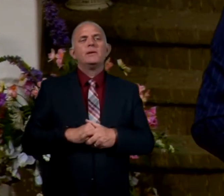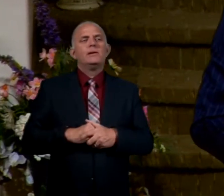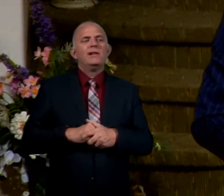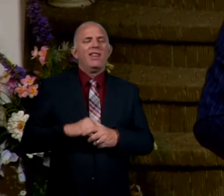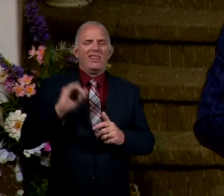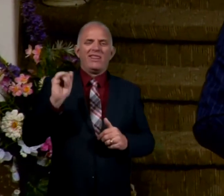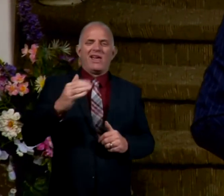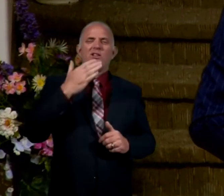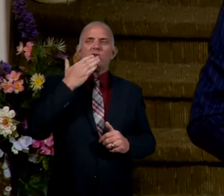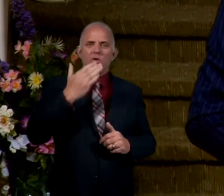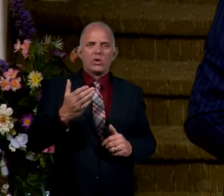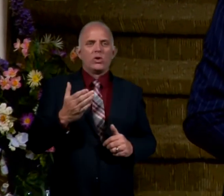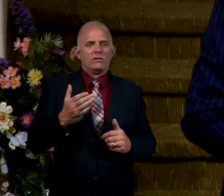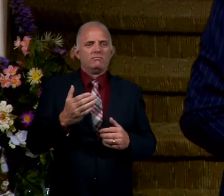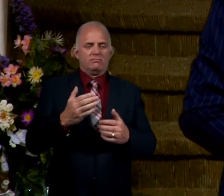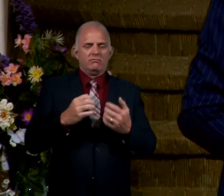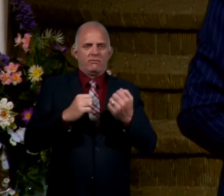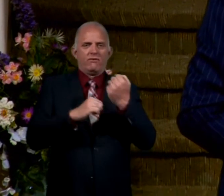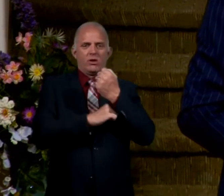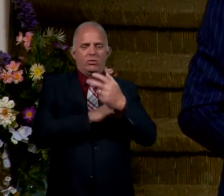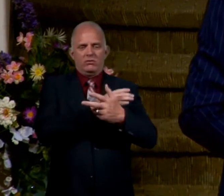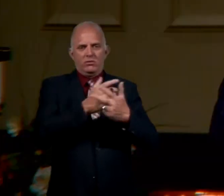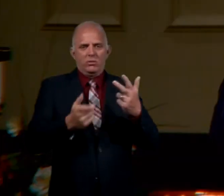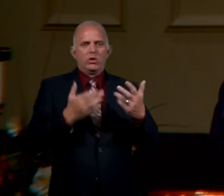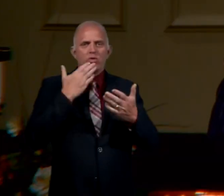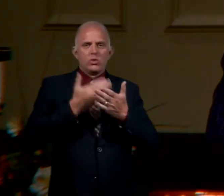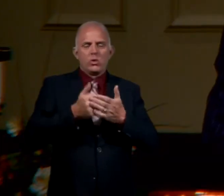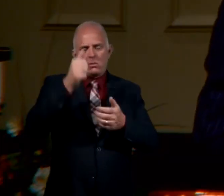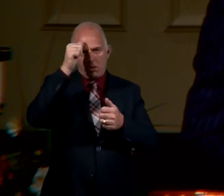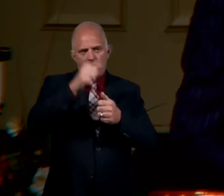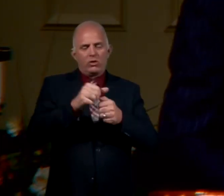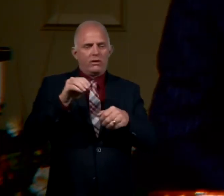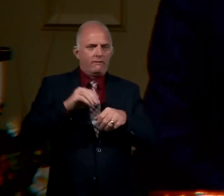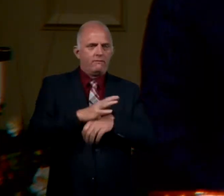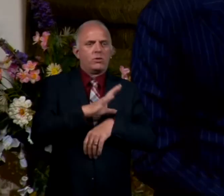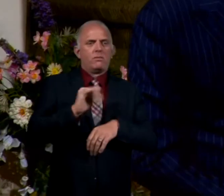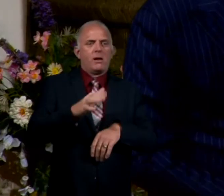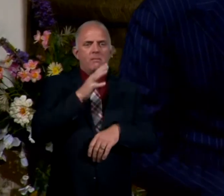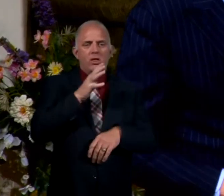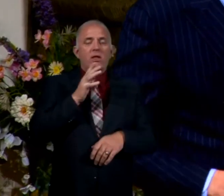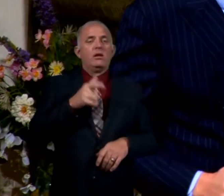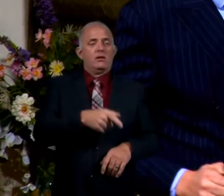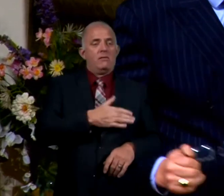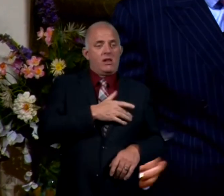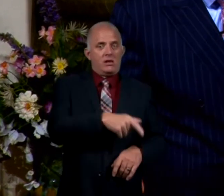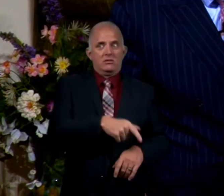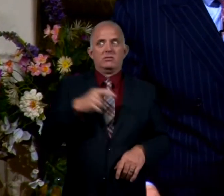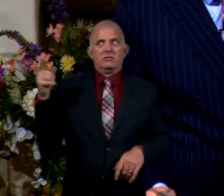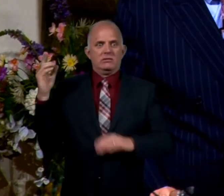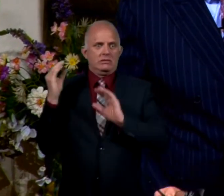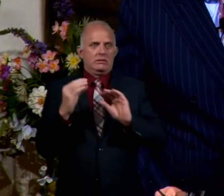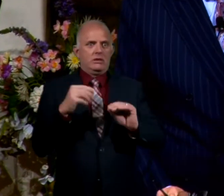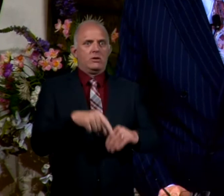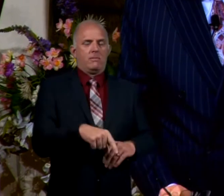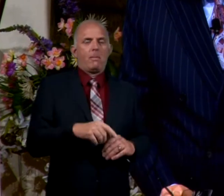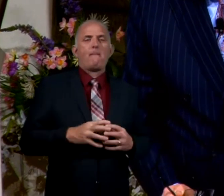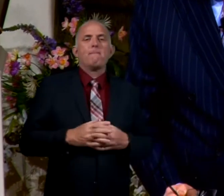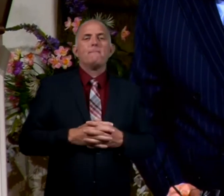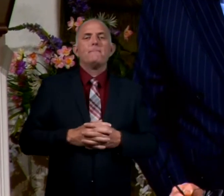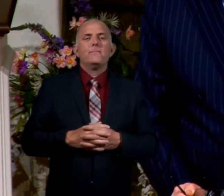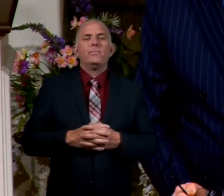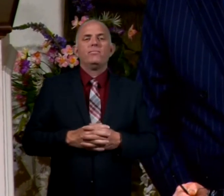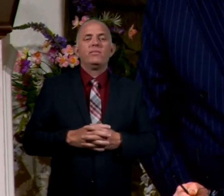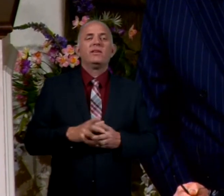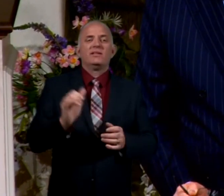of us to listen to, don't you think? It's good advice from a mother. I'm glad that his mother gave him that. And by the way, I think it's good advice for all of